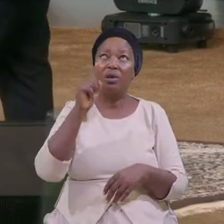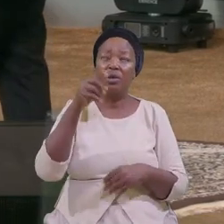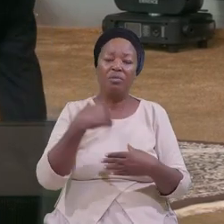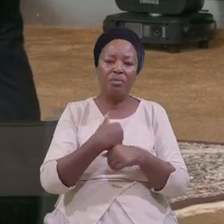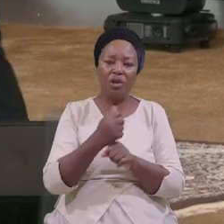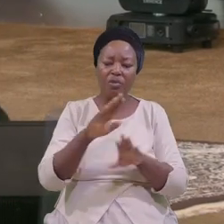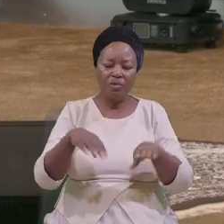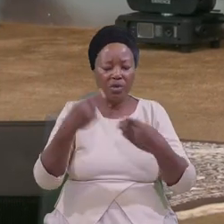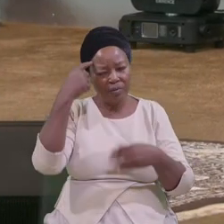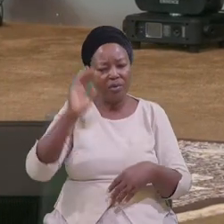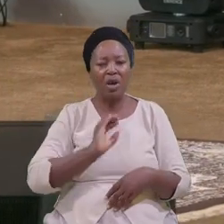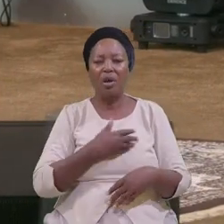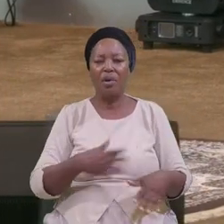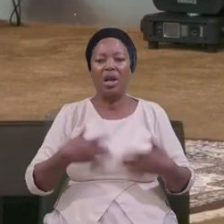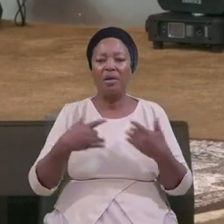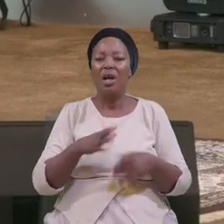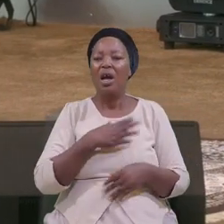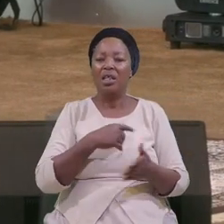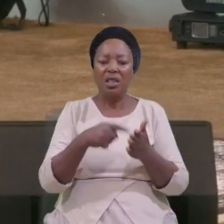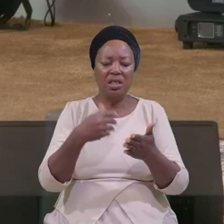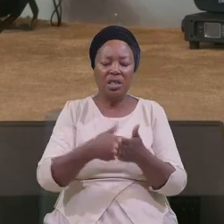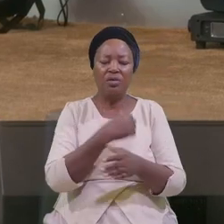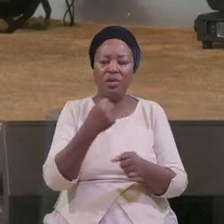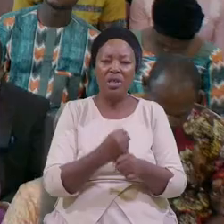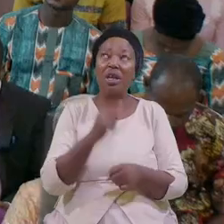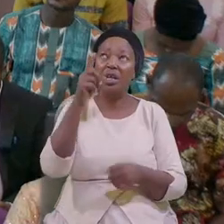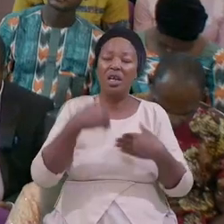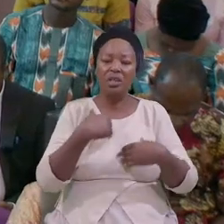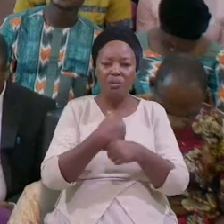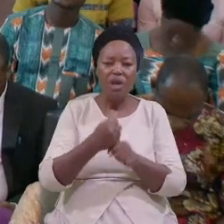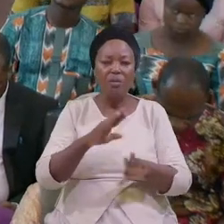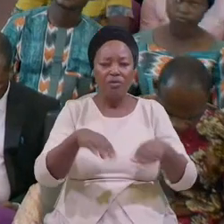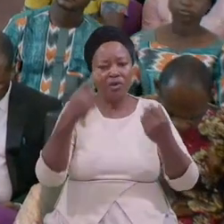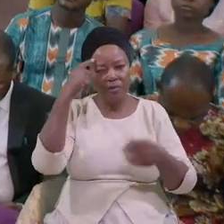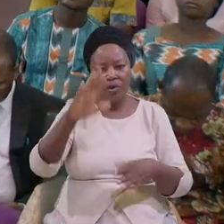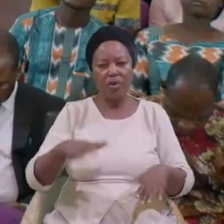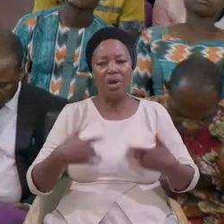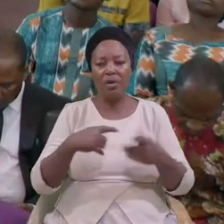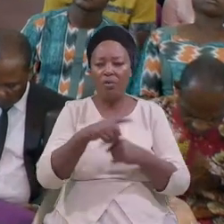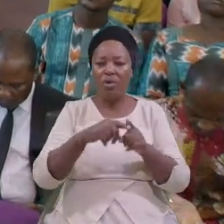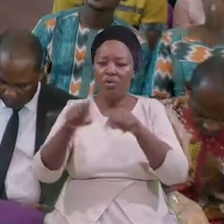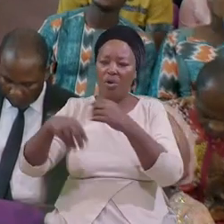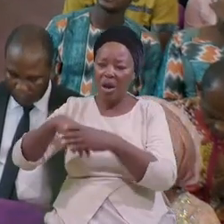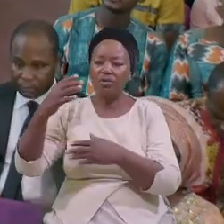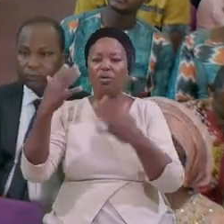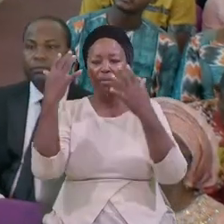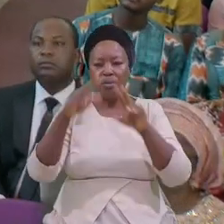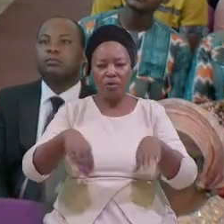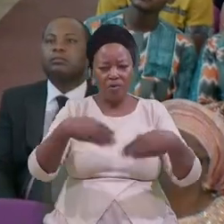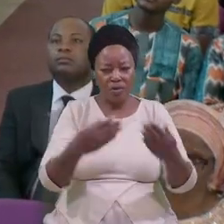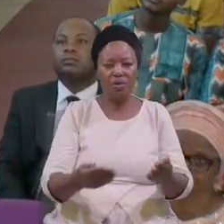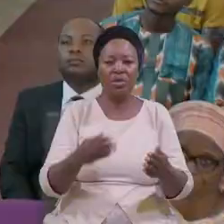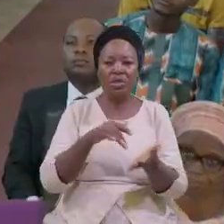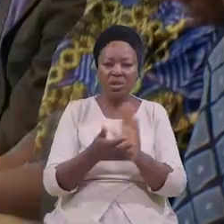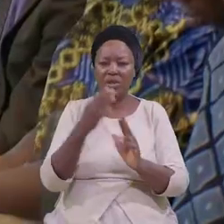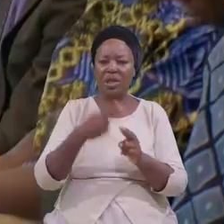lives. This new year, he has made provision for your life. When you go out, provision. When you come